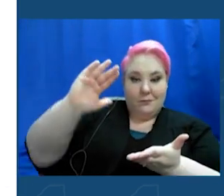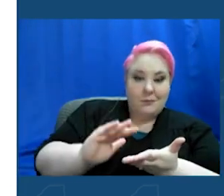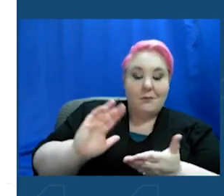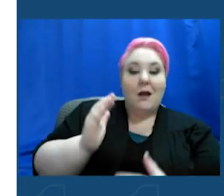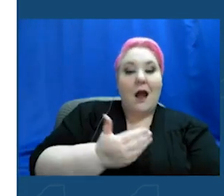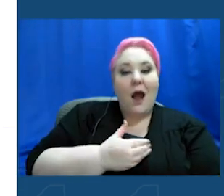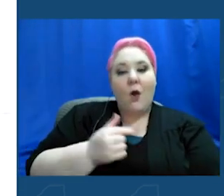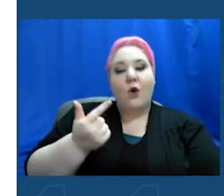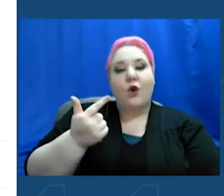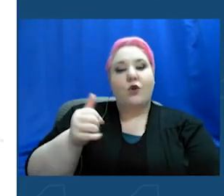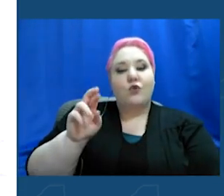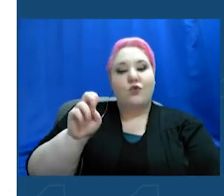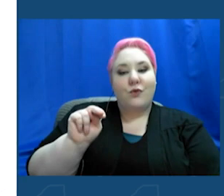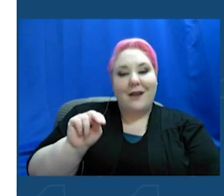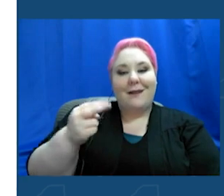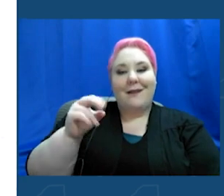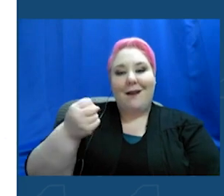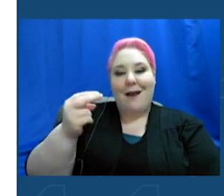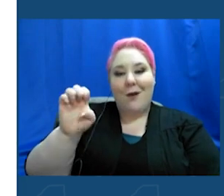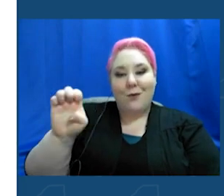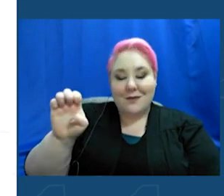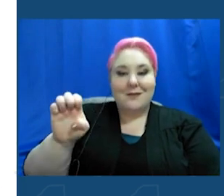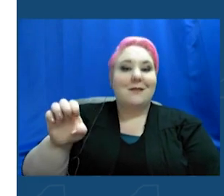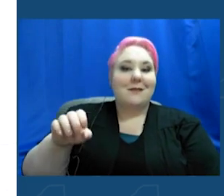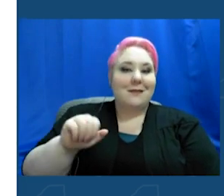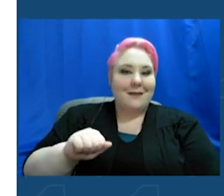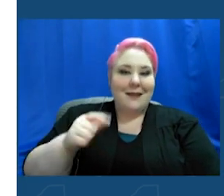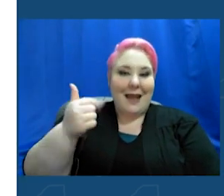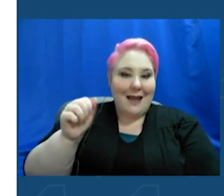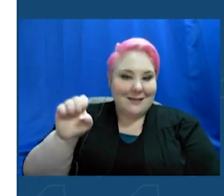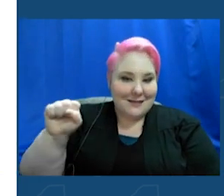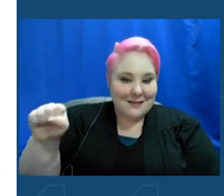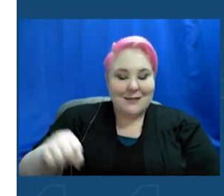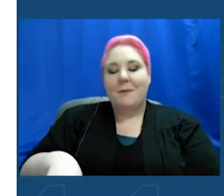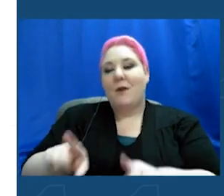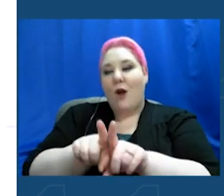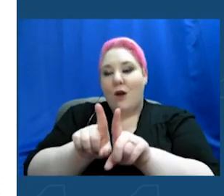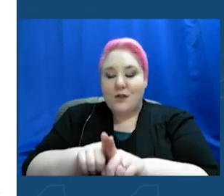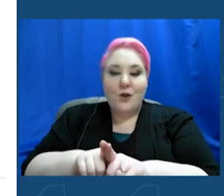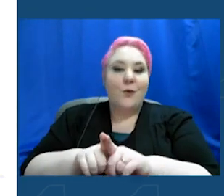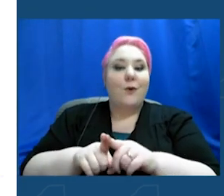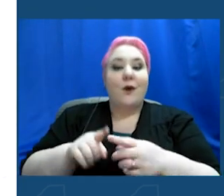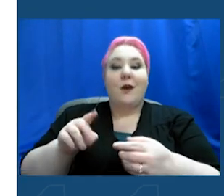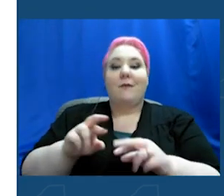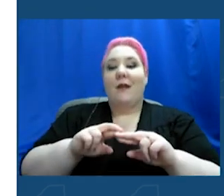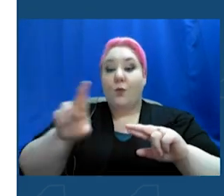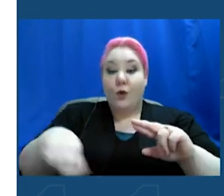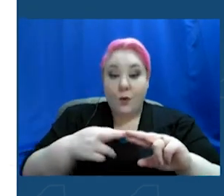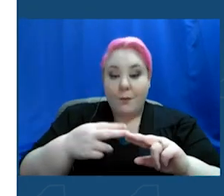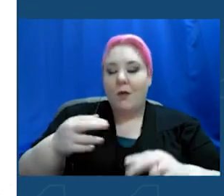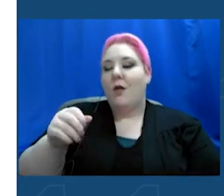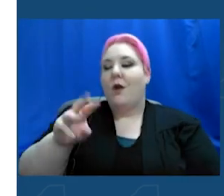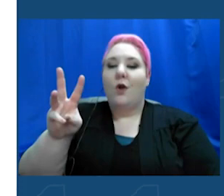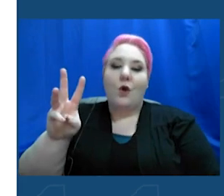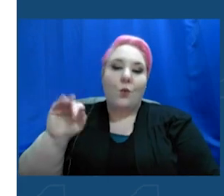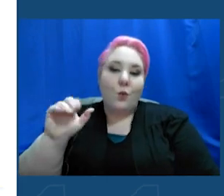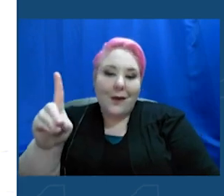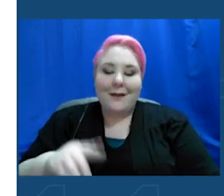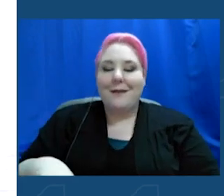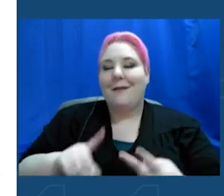but also, we're leading, by the way, on renewables installations, whether it's wind and solar or battery